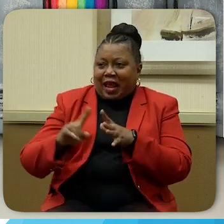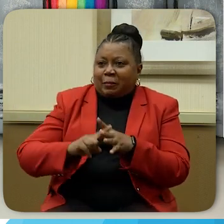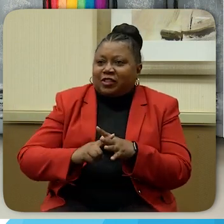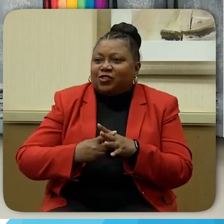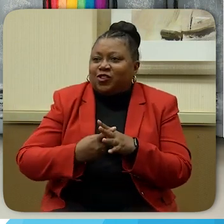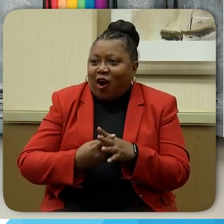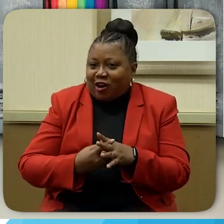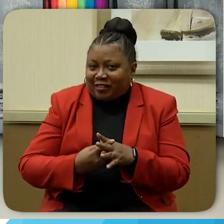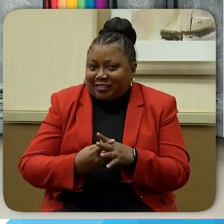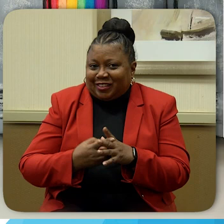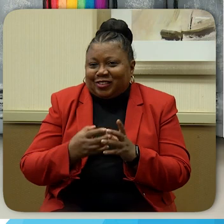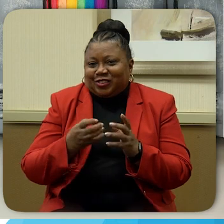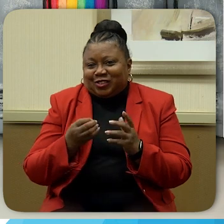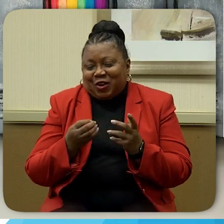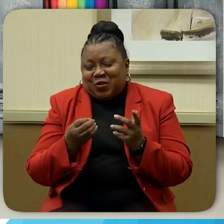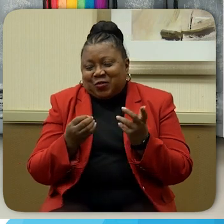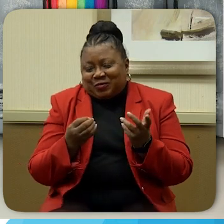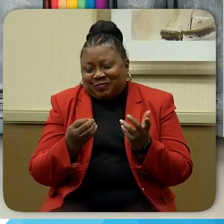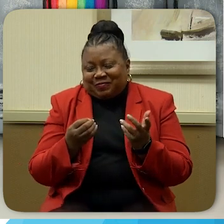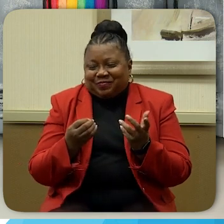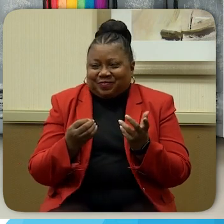started. So,